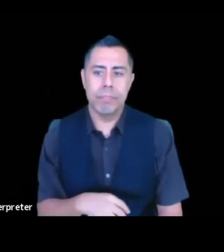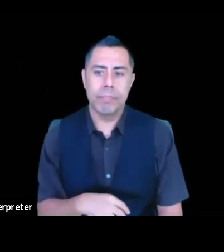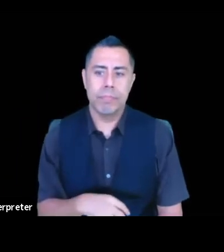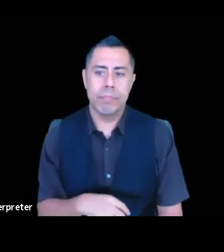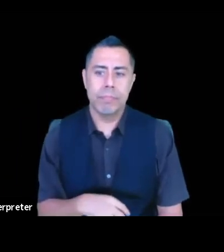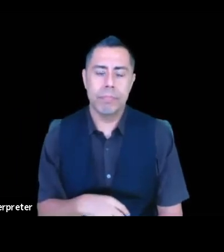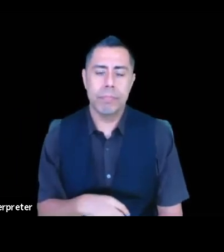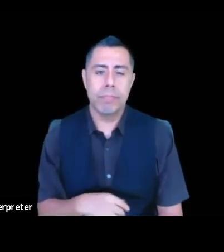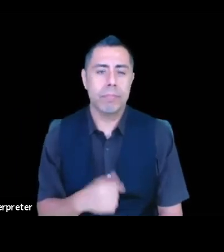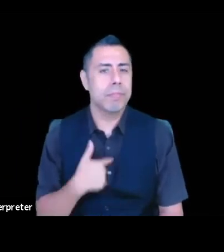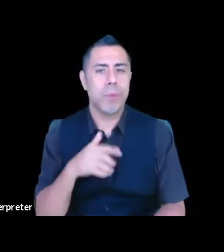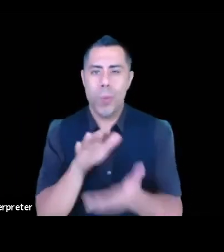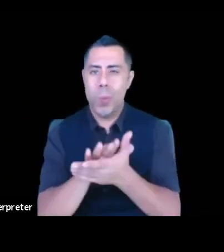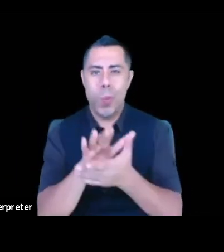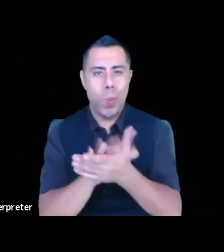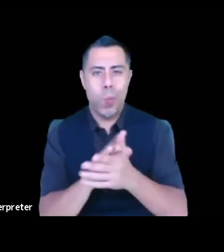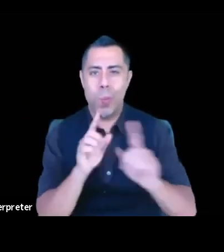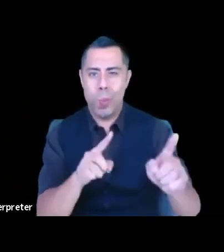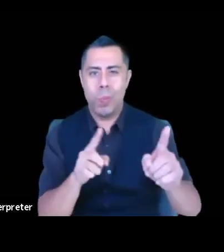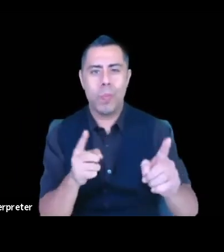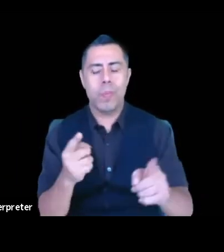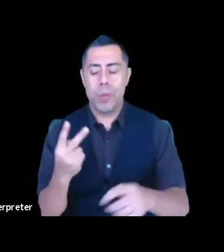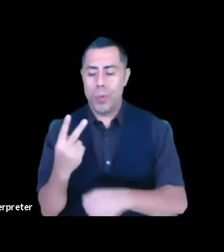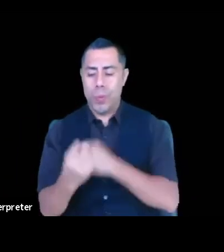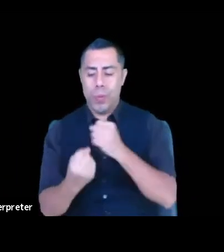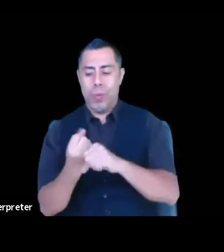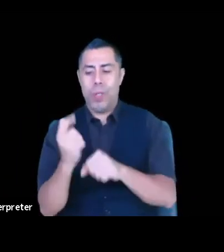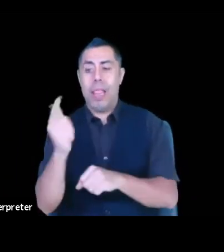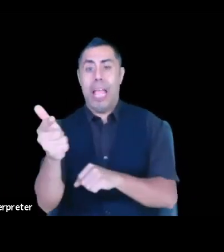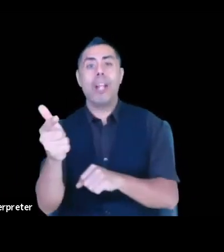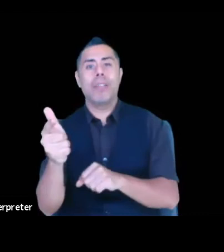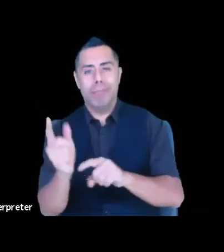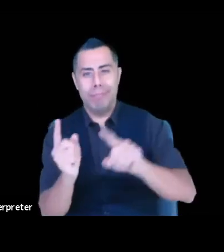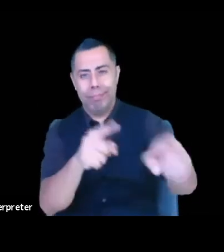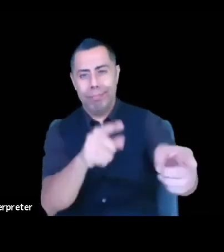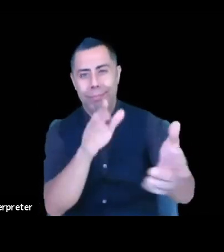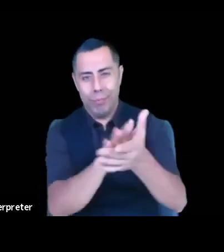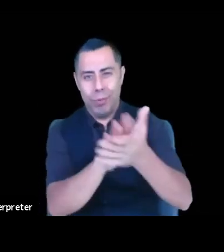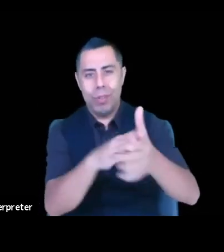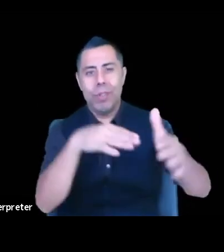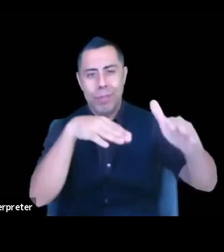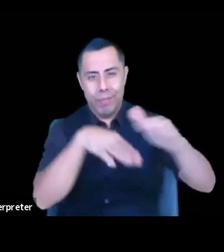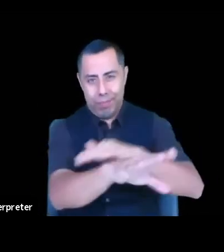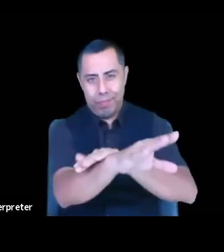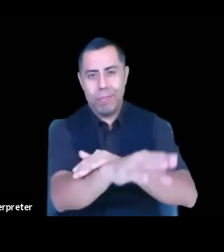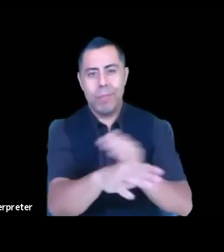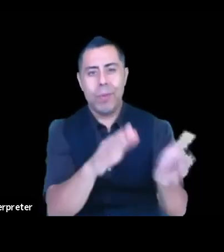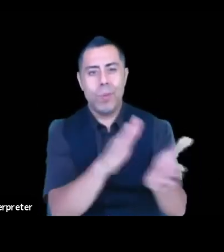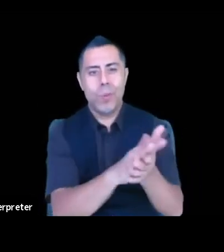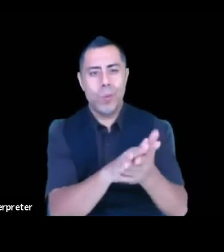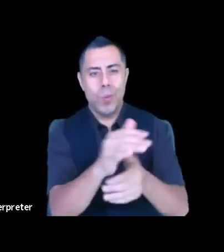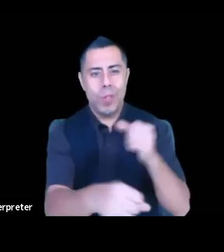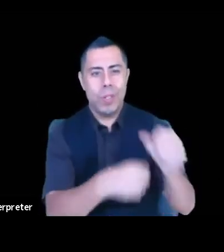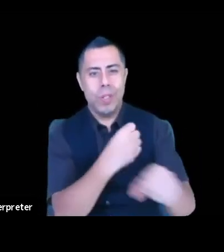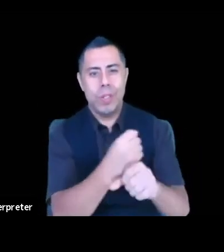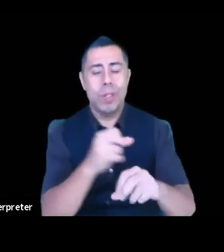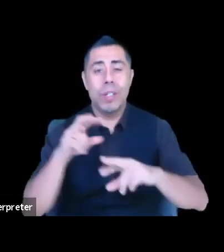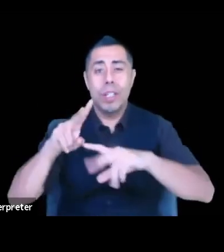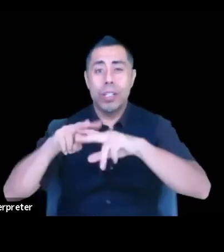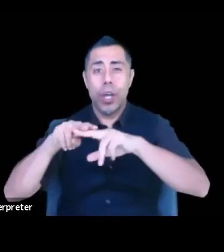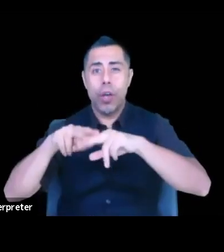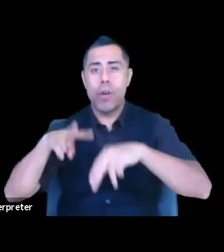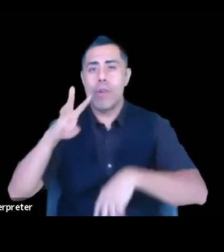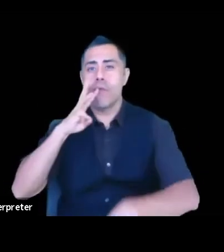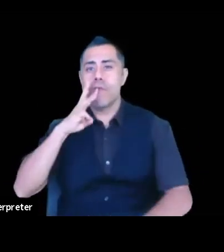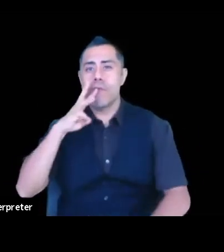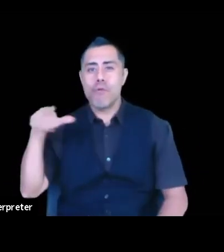I didn't go to school for another 2 years before I entered into my school years. And I went to the Salt River Day School,